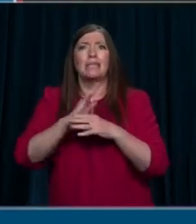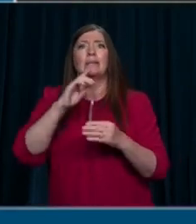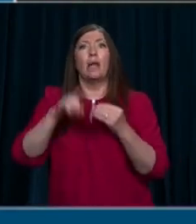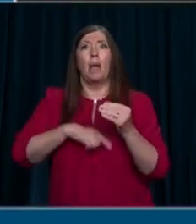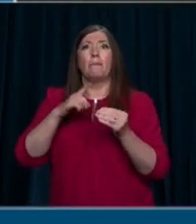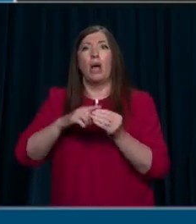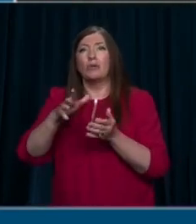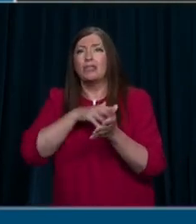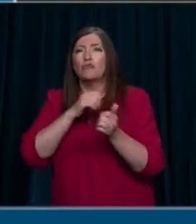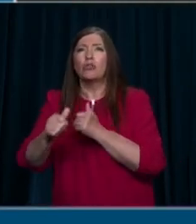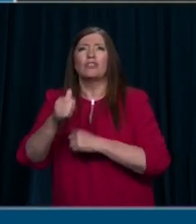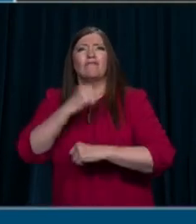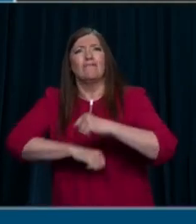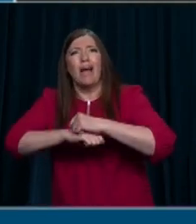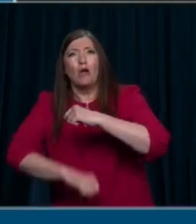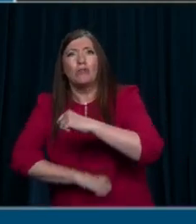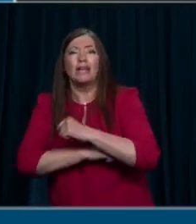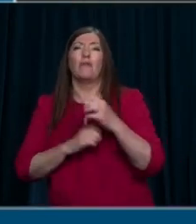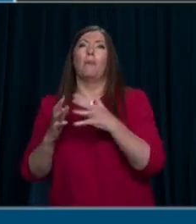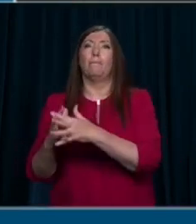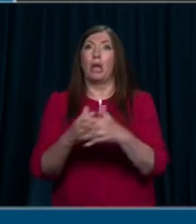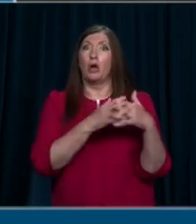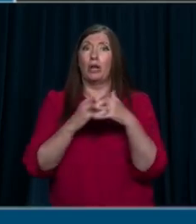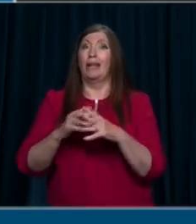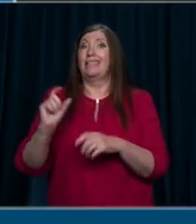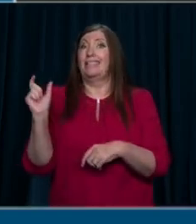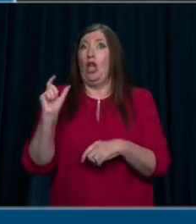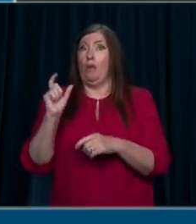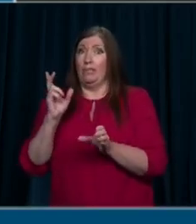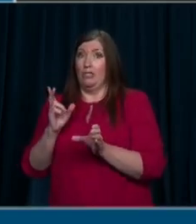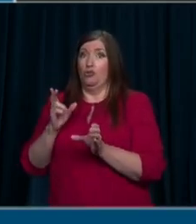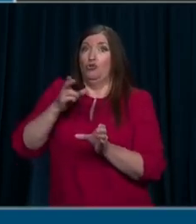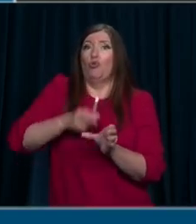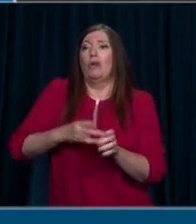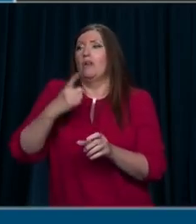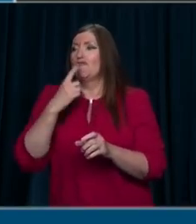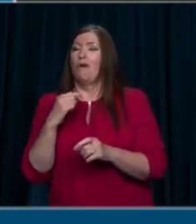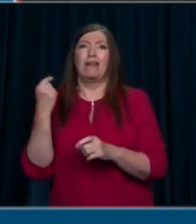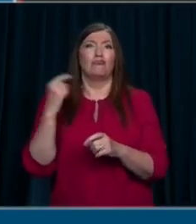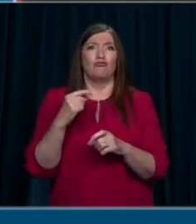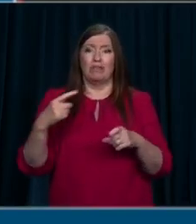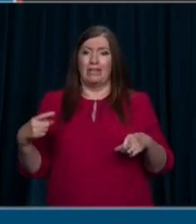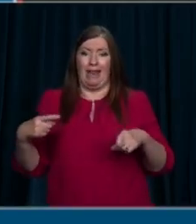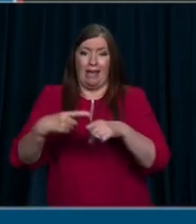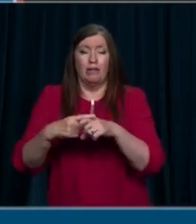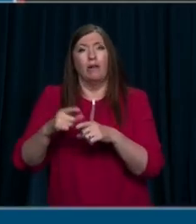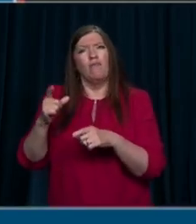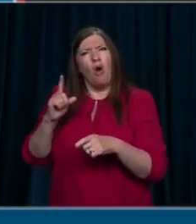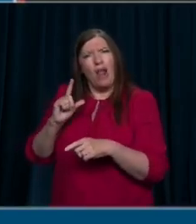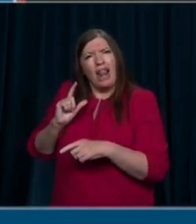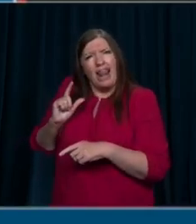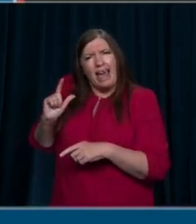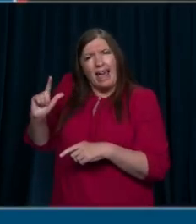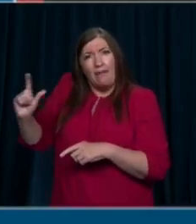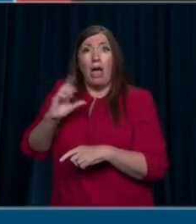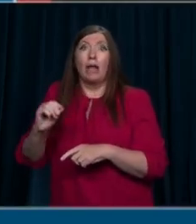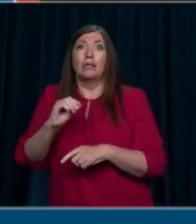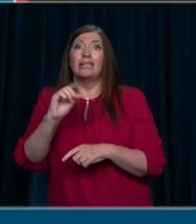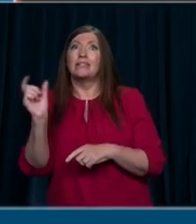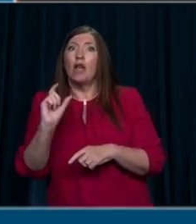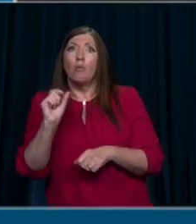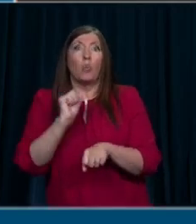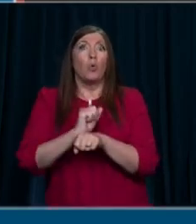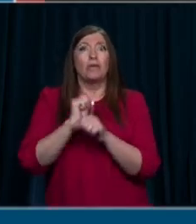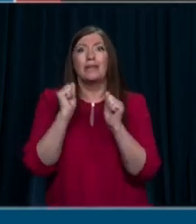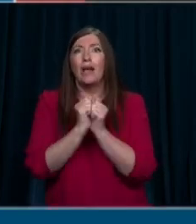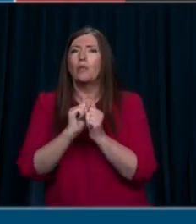of the foundations of America. And the Islamists join them in that. There's a red-green axis of the far left and the Islamists working together,